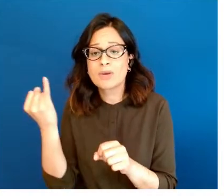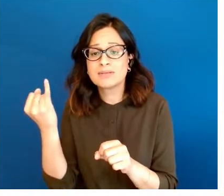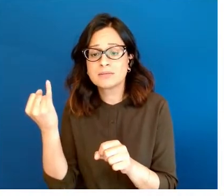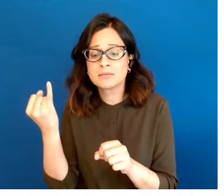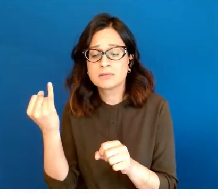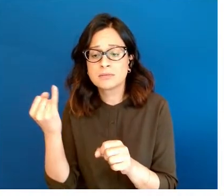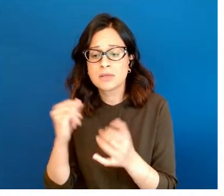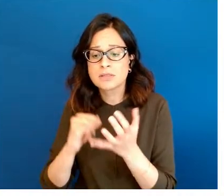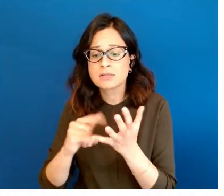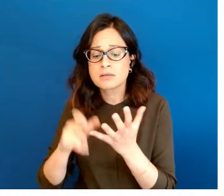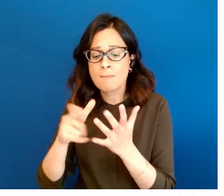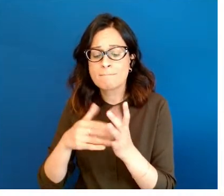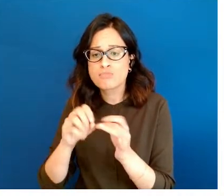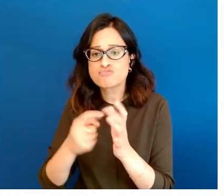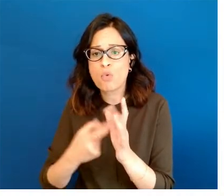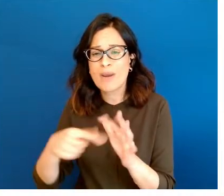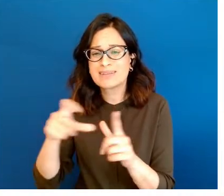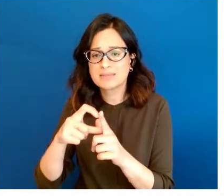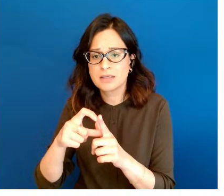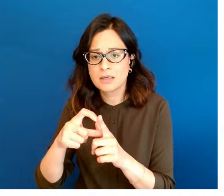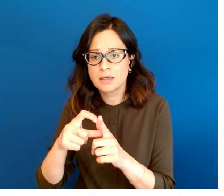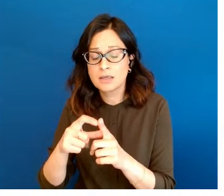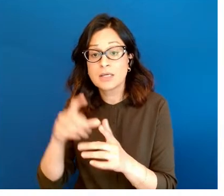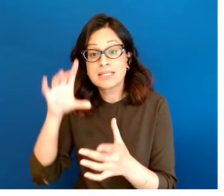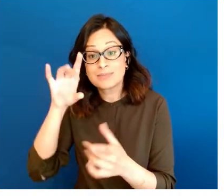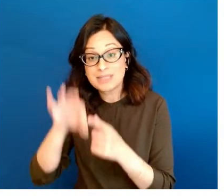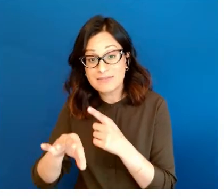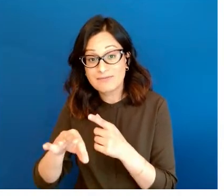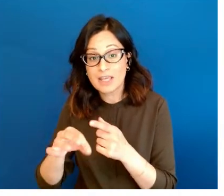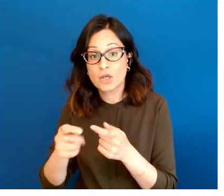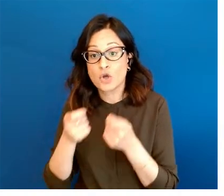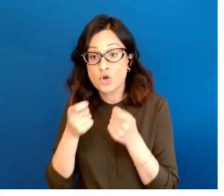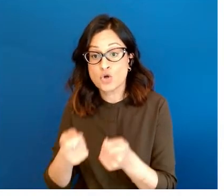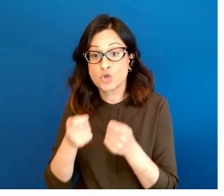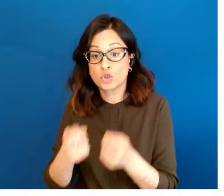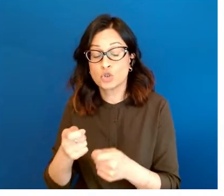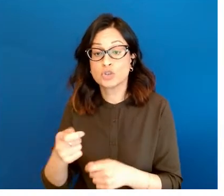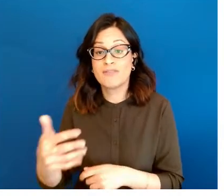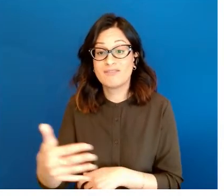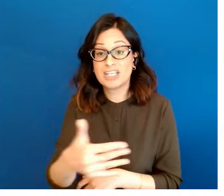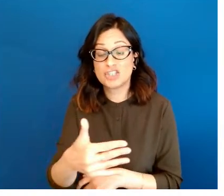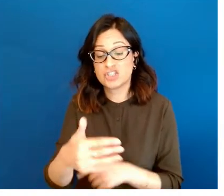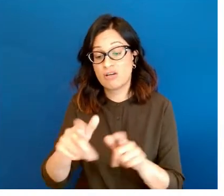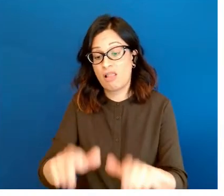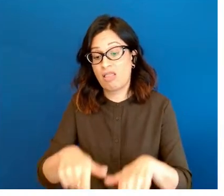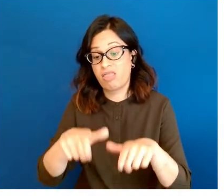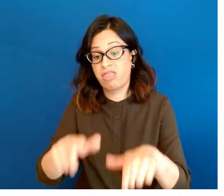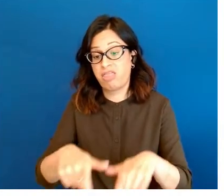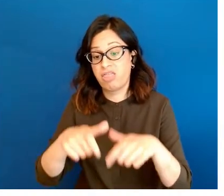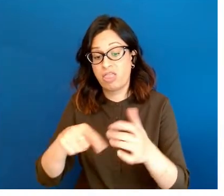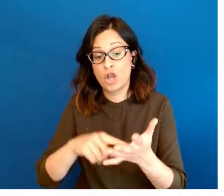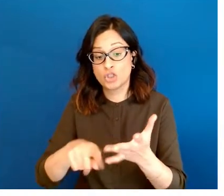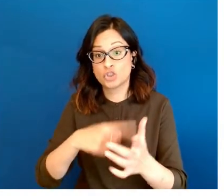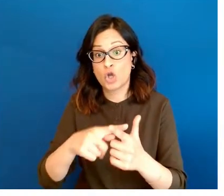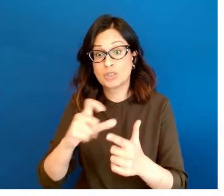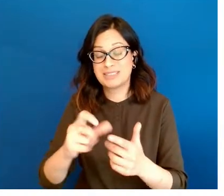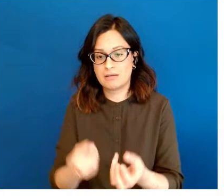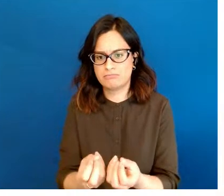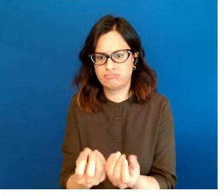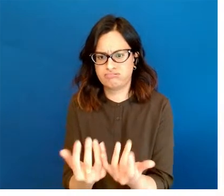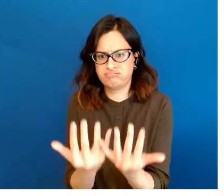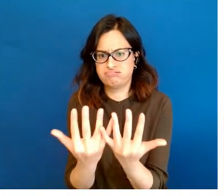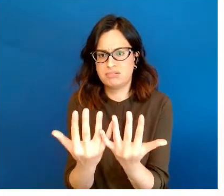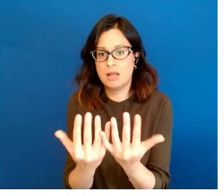in cooked fish that's left laying around for a while and leads to a toxin-mediated pseudo-allergic reaction,